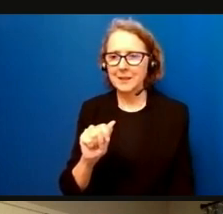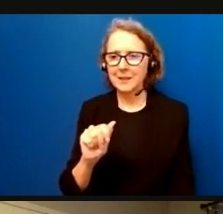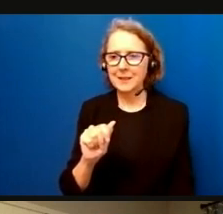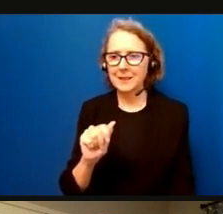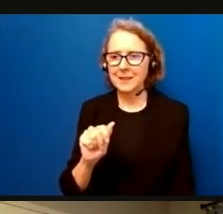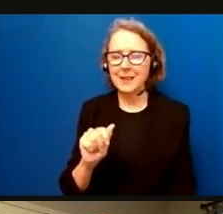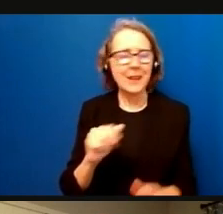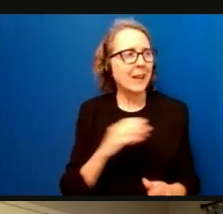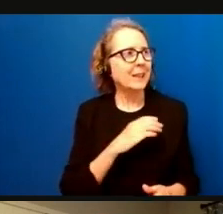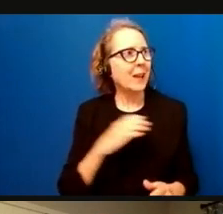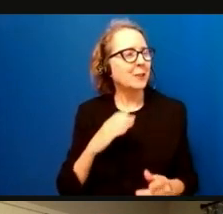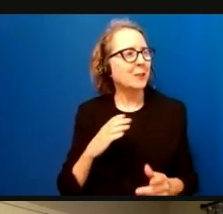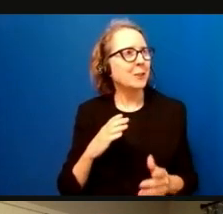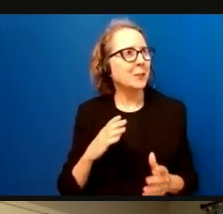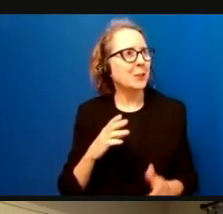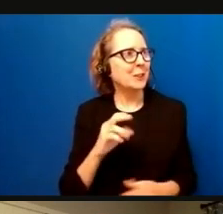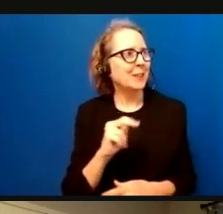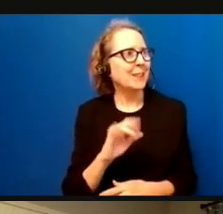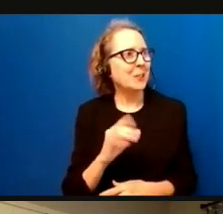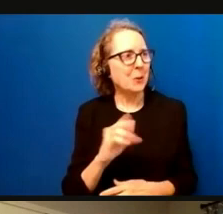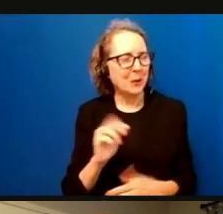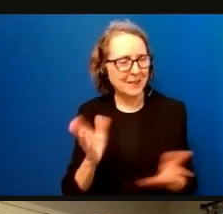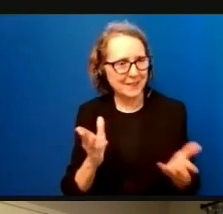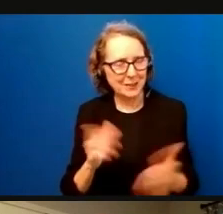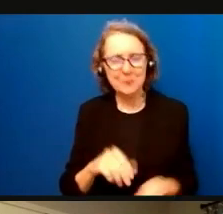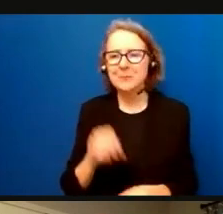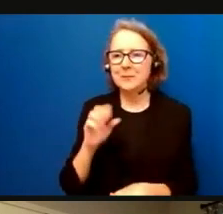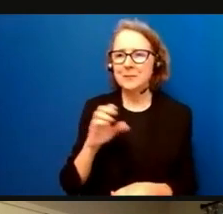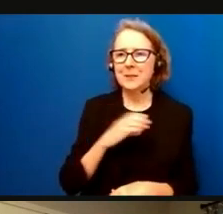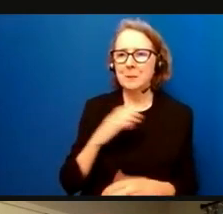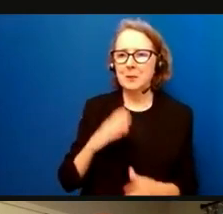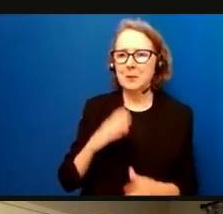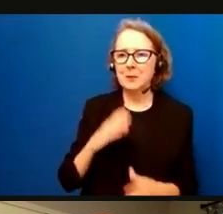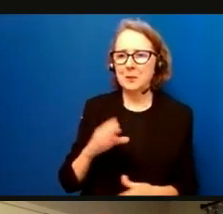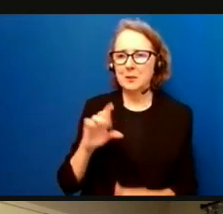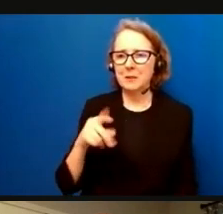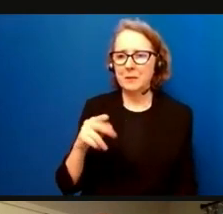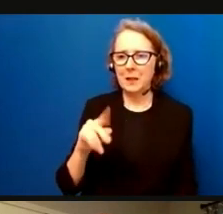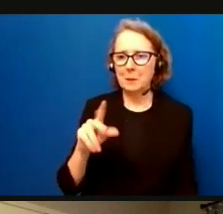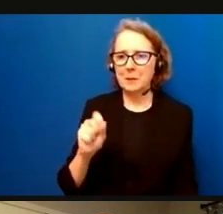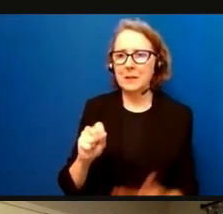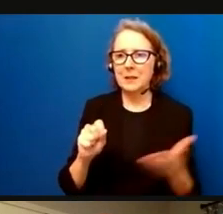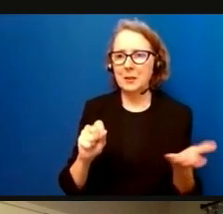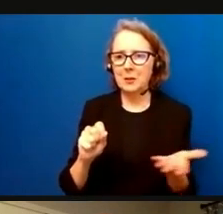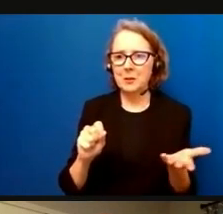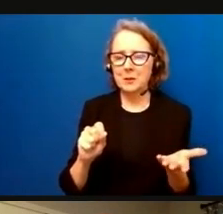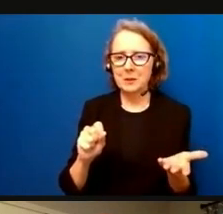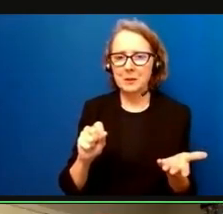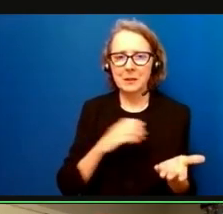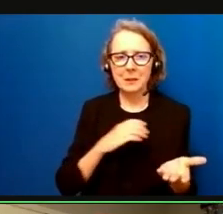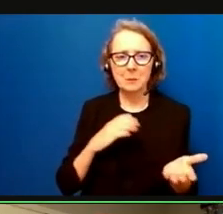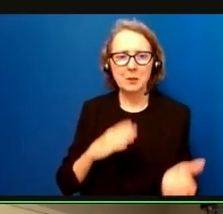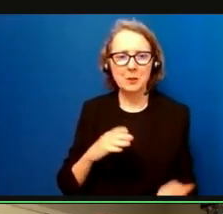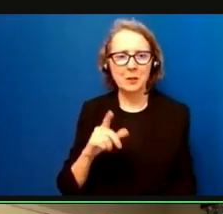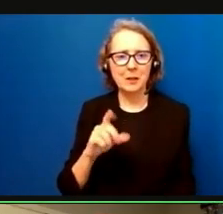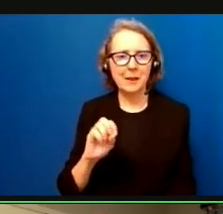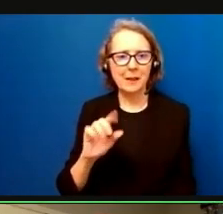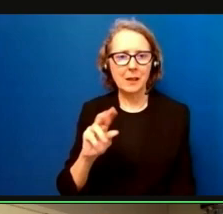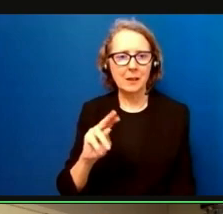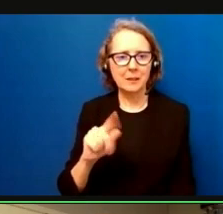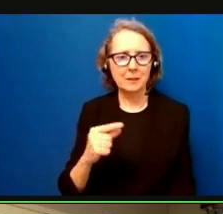Councillor Nishioka is here. Commissioner Phillips. Here. Commissioner Leung.